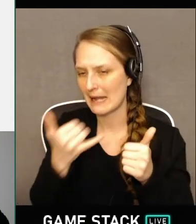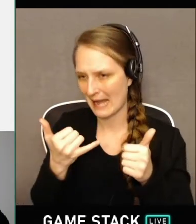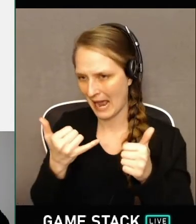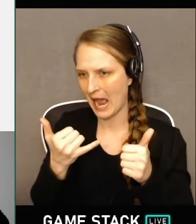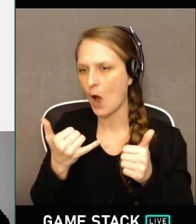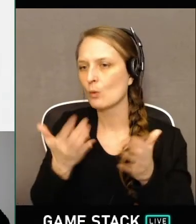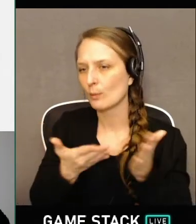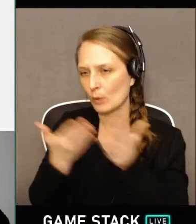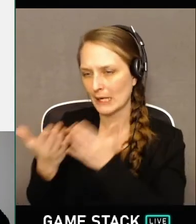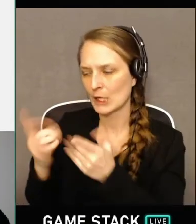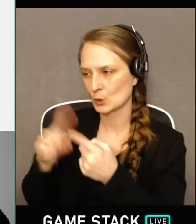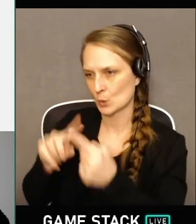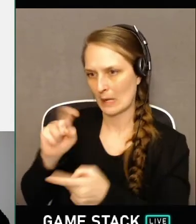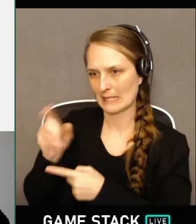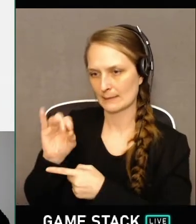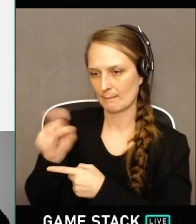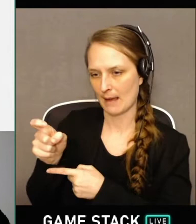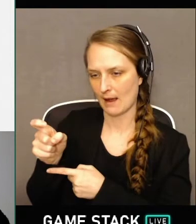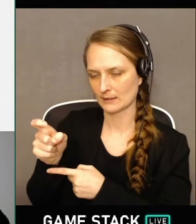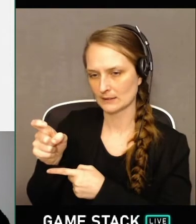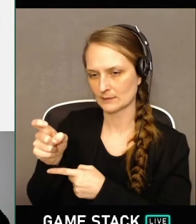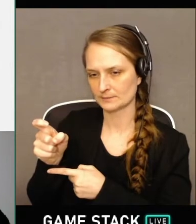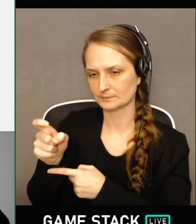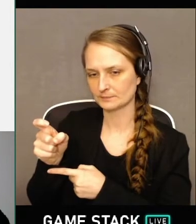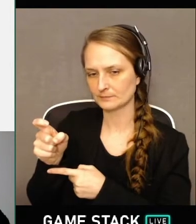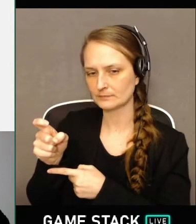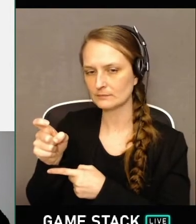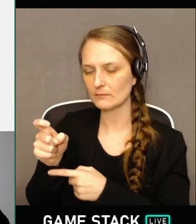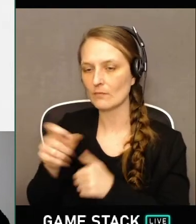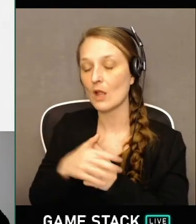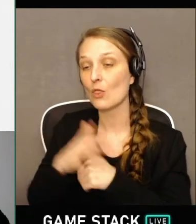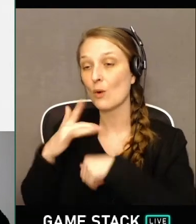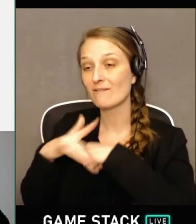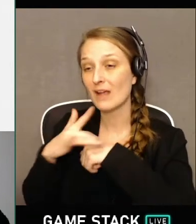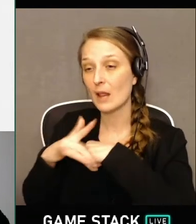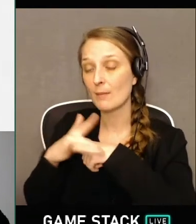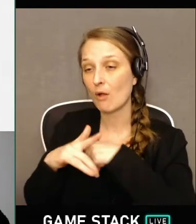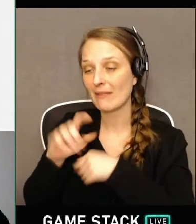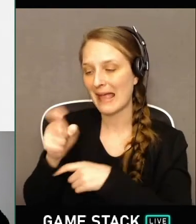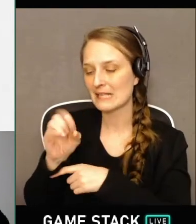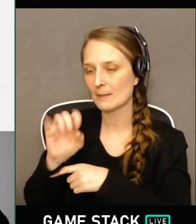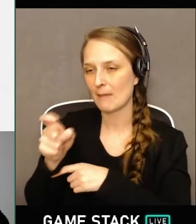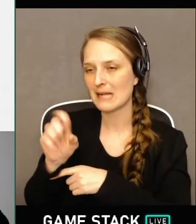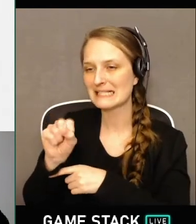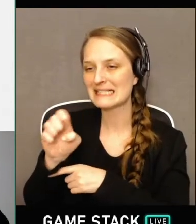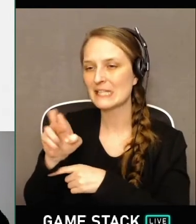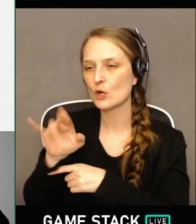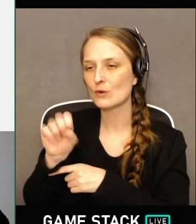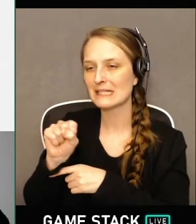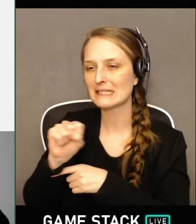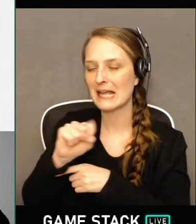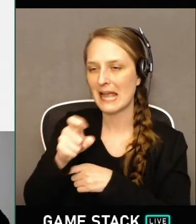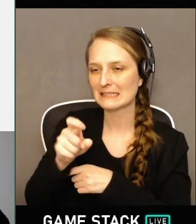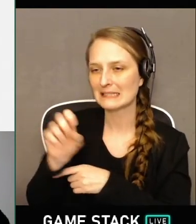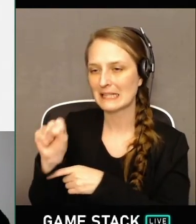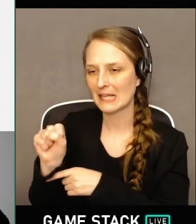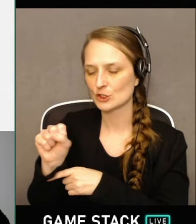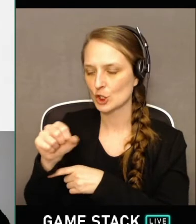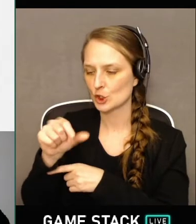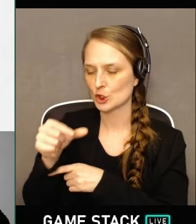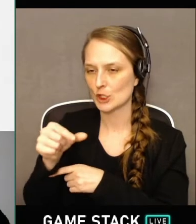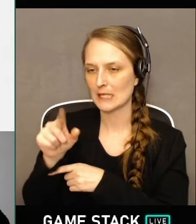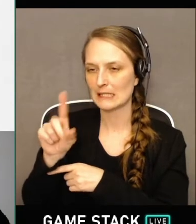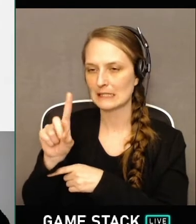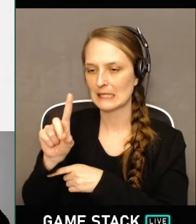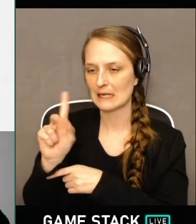Xbox. Select FidelityFX effects are available in the Xbox Series X and S GDK, and developers can start